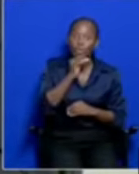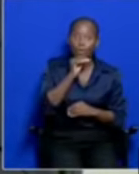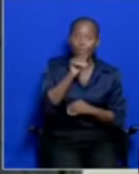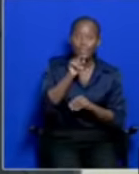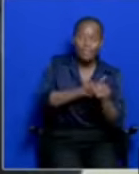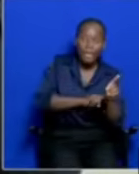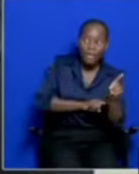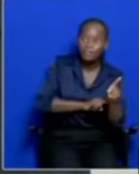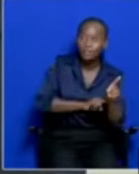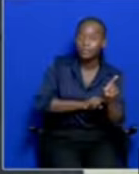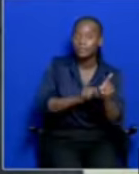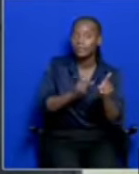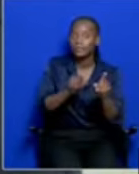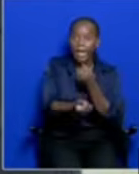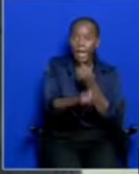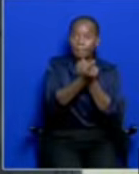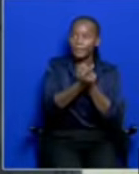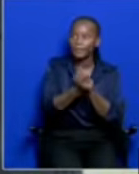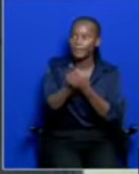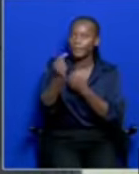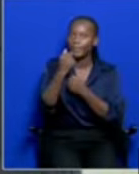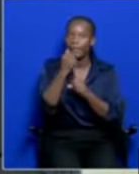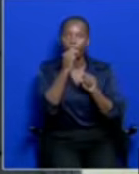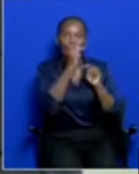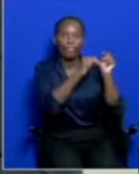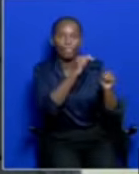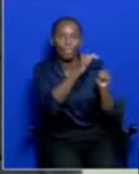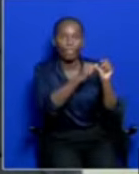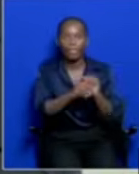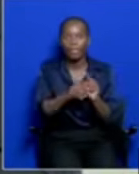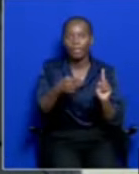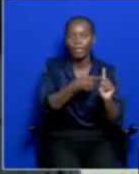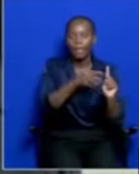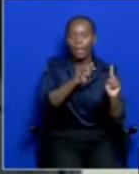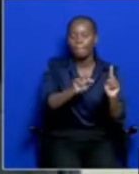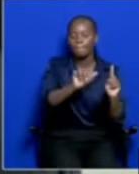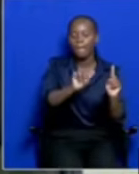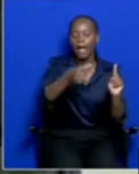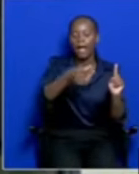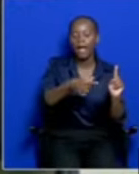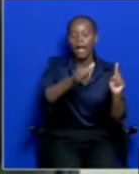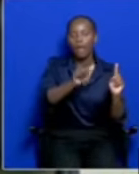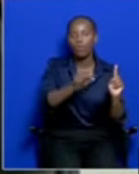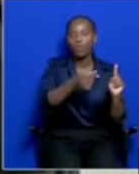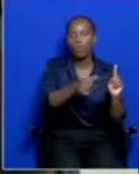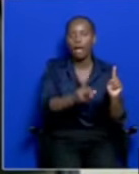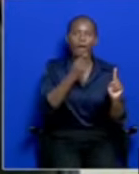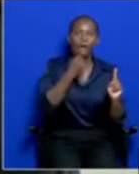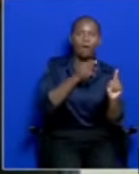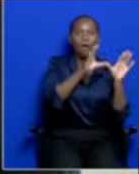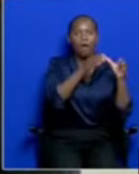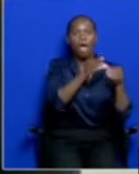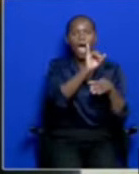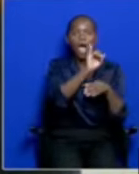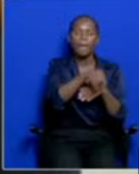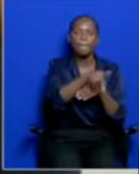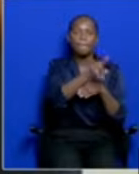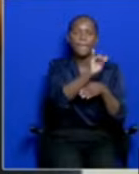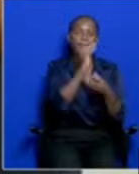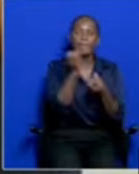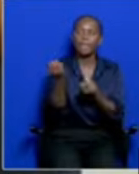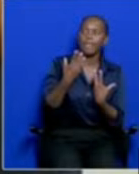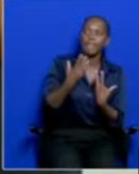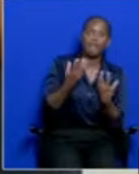hey, Magagula and Empd, don't give us this. We can go as far as 2020 and looking at